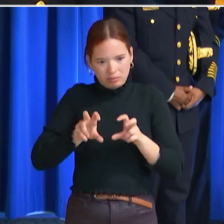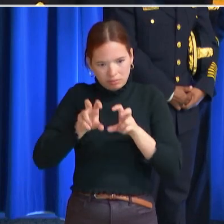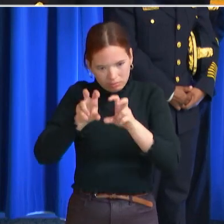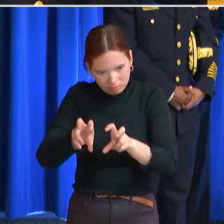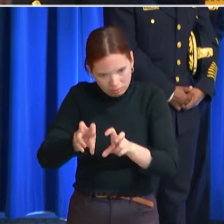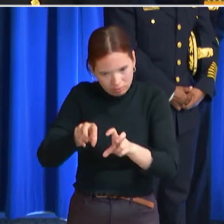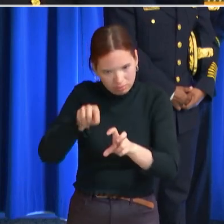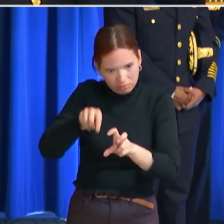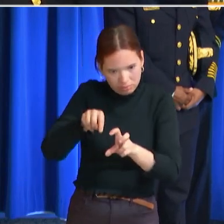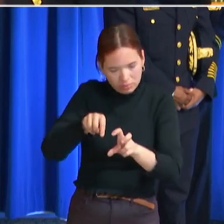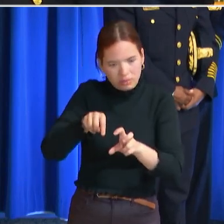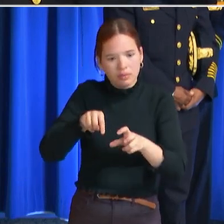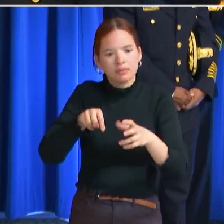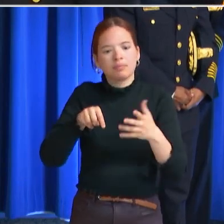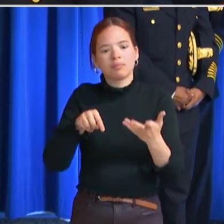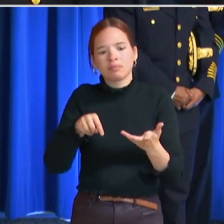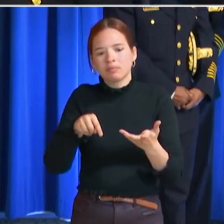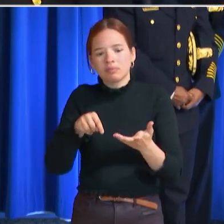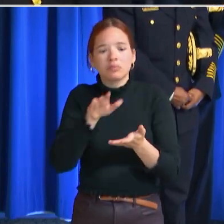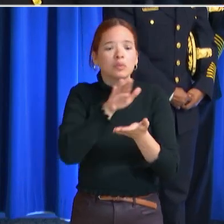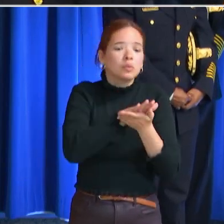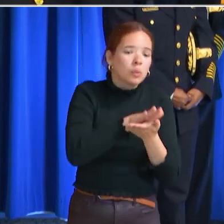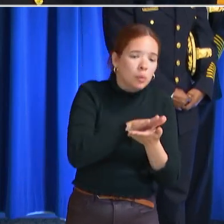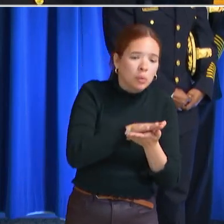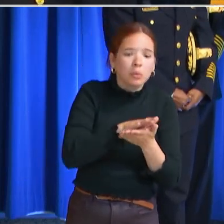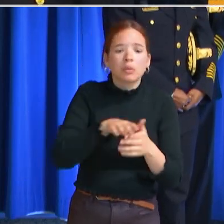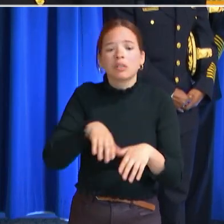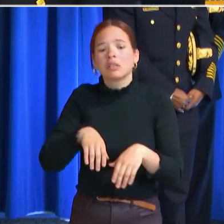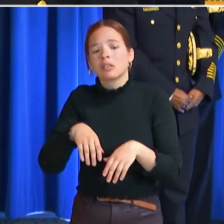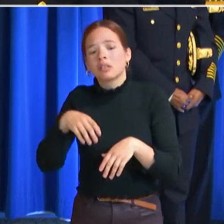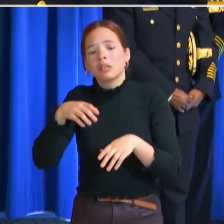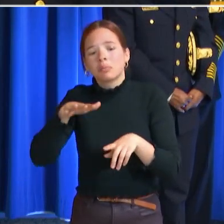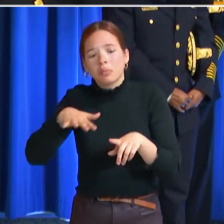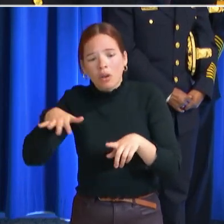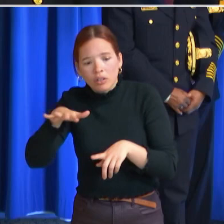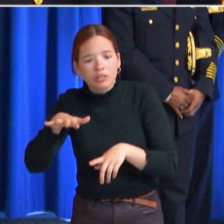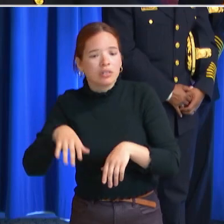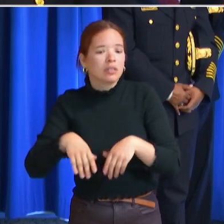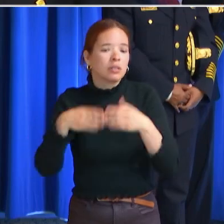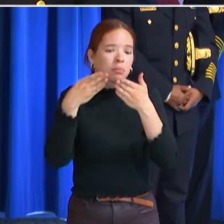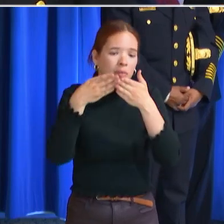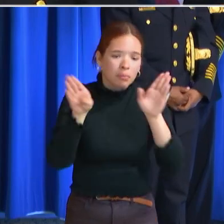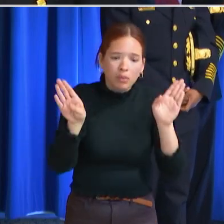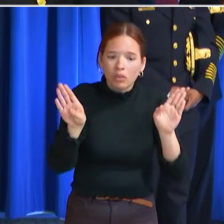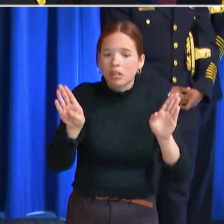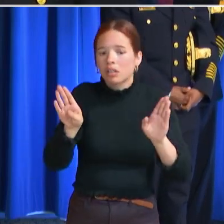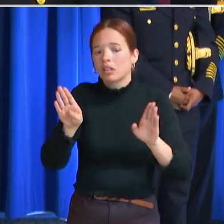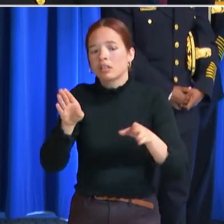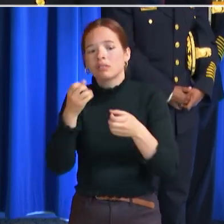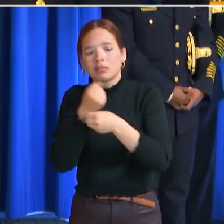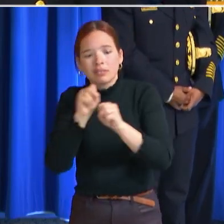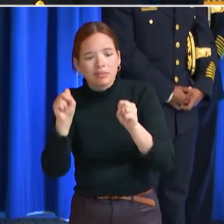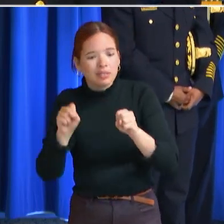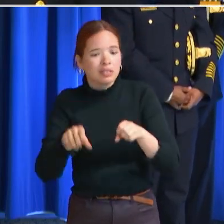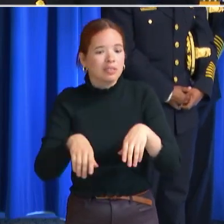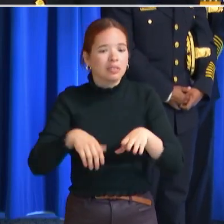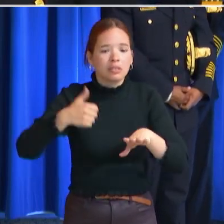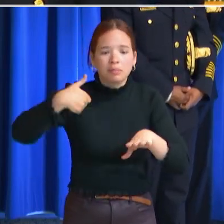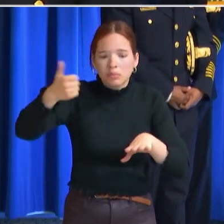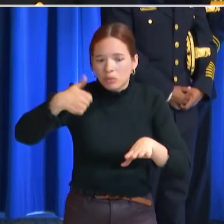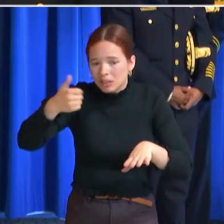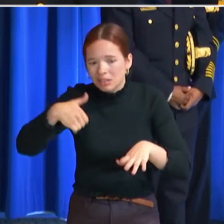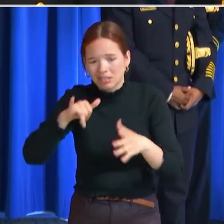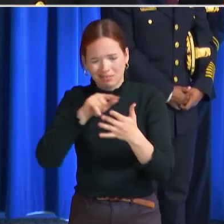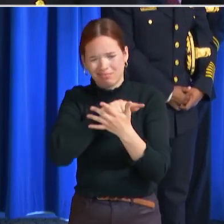city, be it schools, parks and rec, public safety, transportation. I would regard that as the